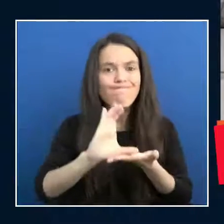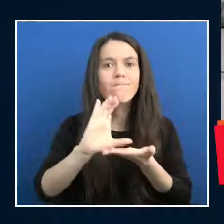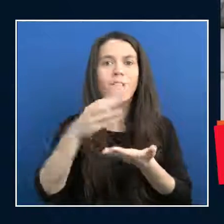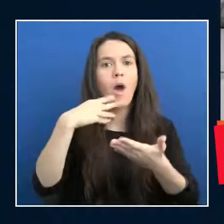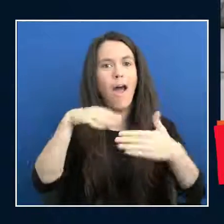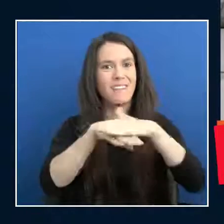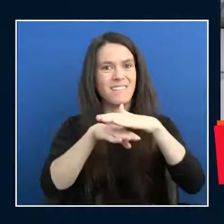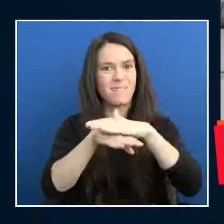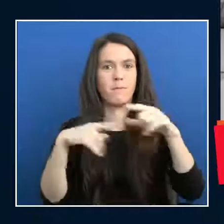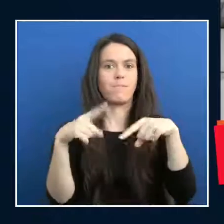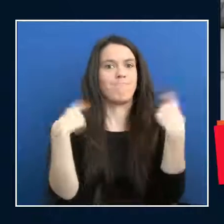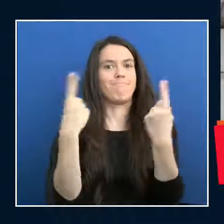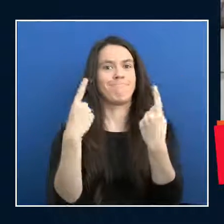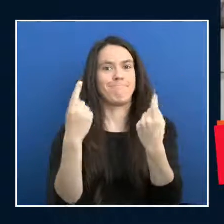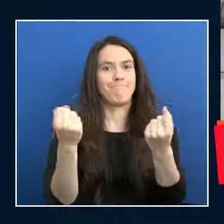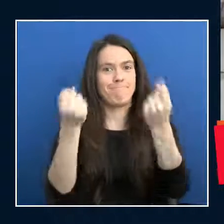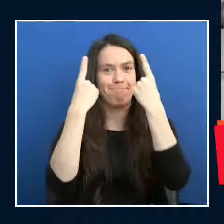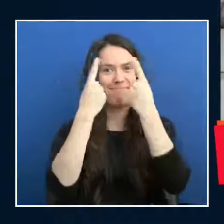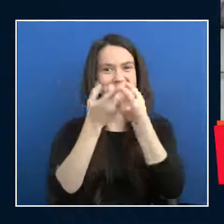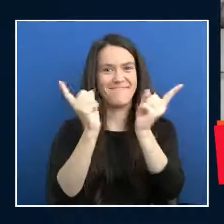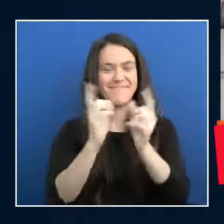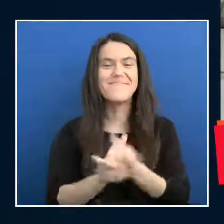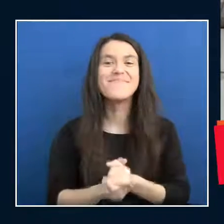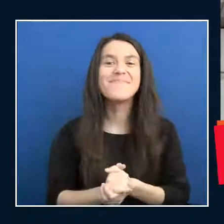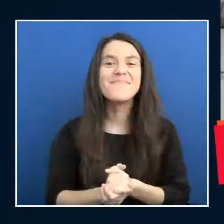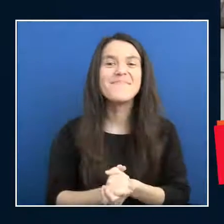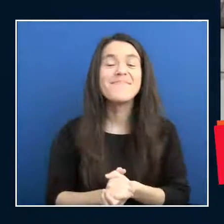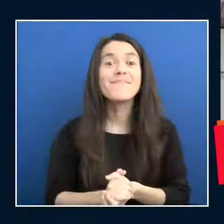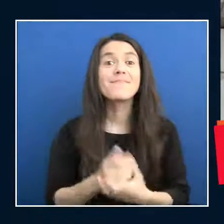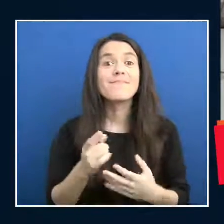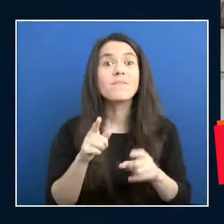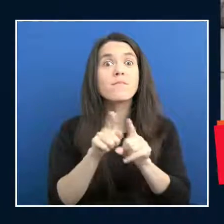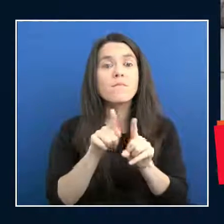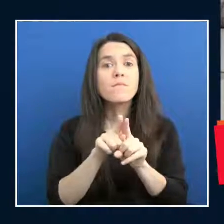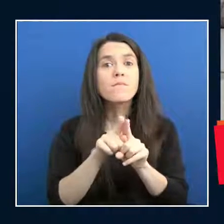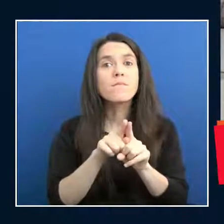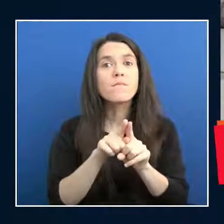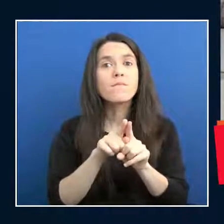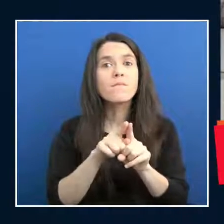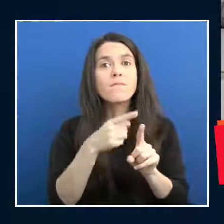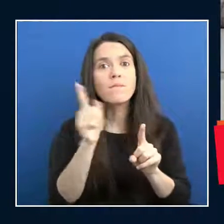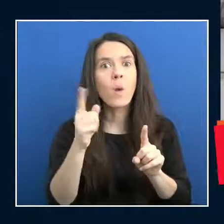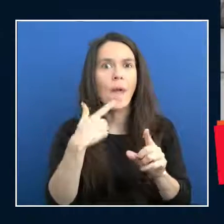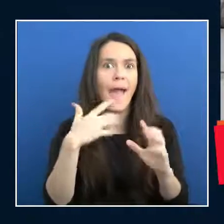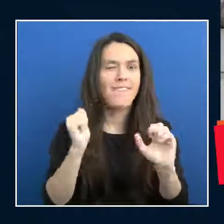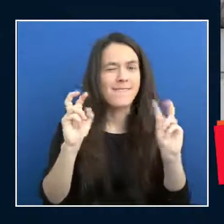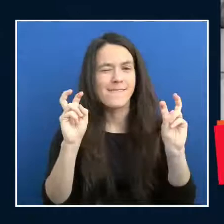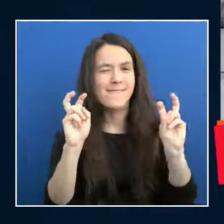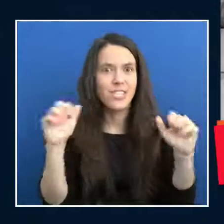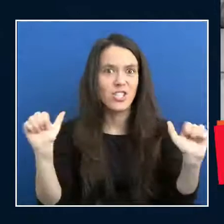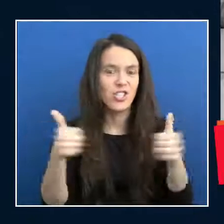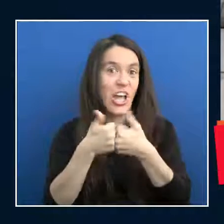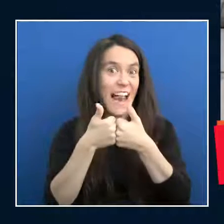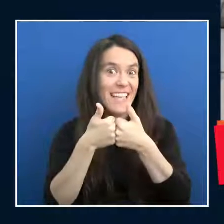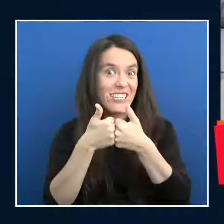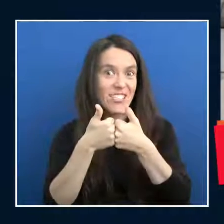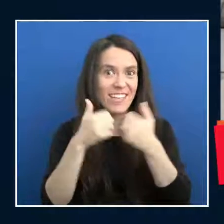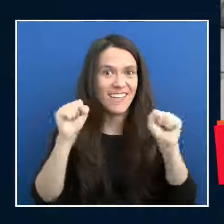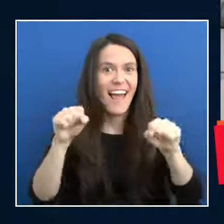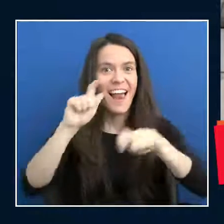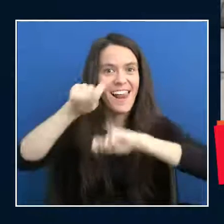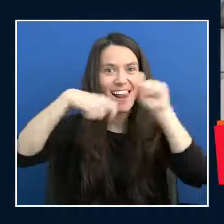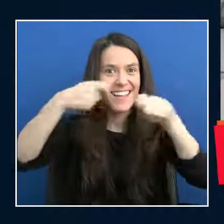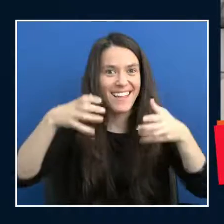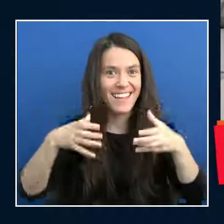for that. I want also to bring to your attention that we run a Microsoft Azure challenge where you can win nice prizes. The challenge